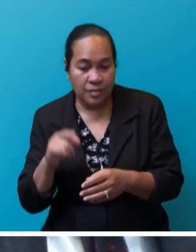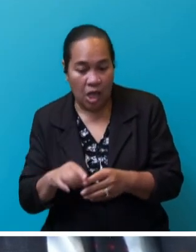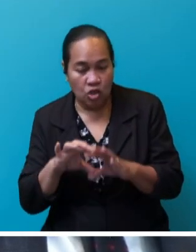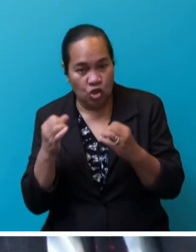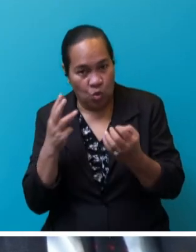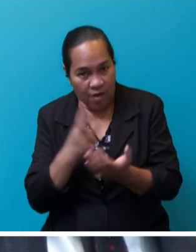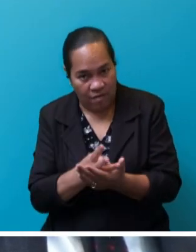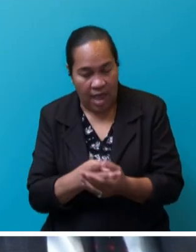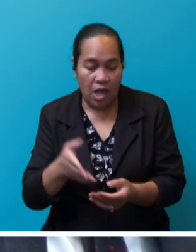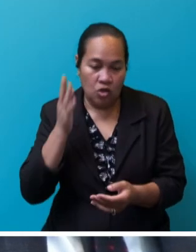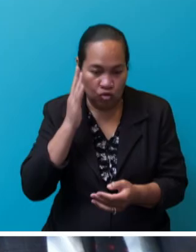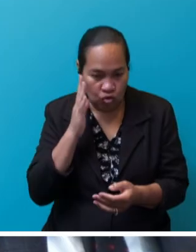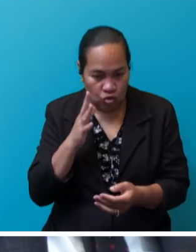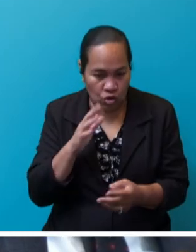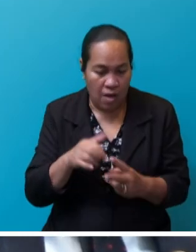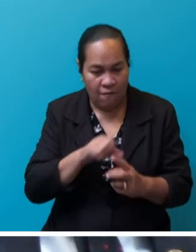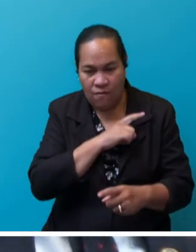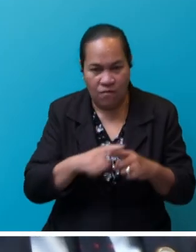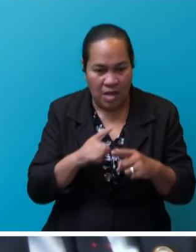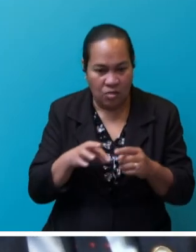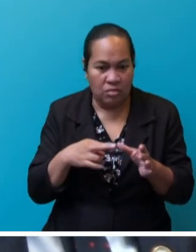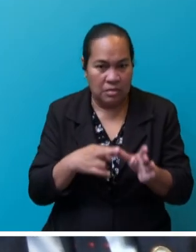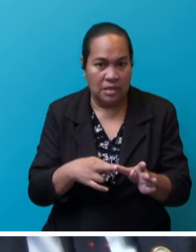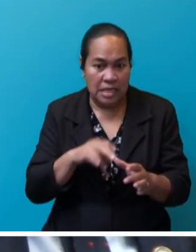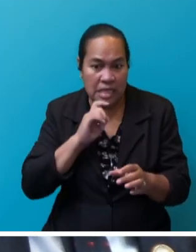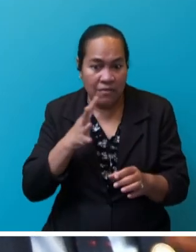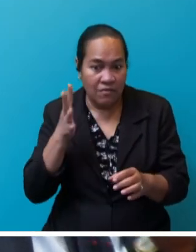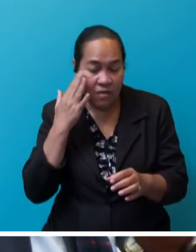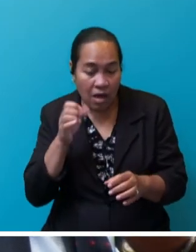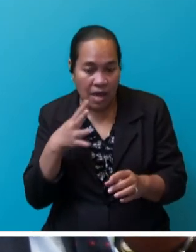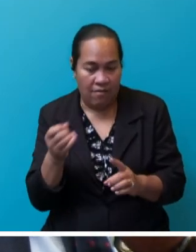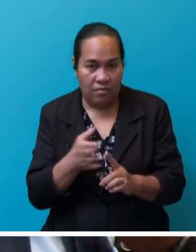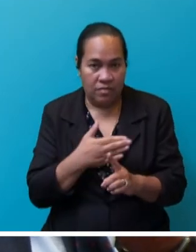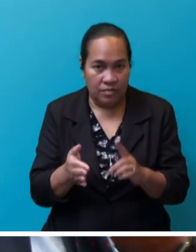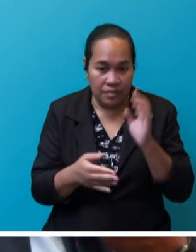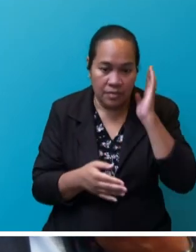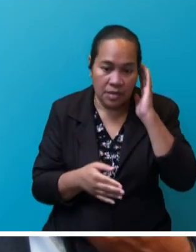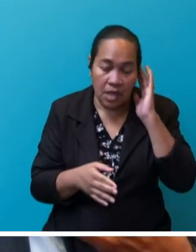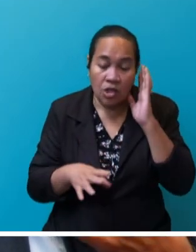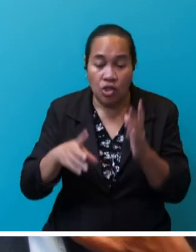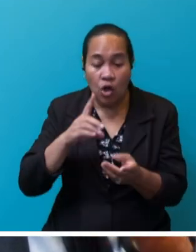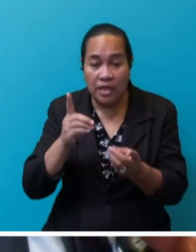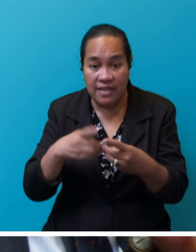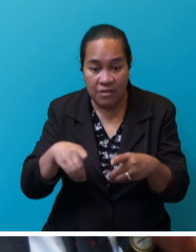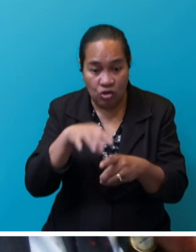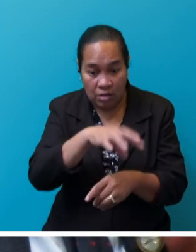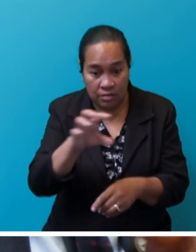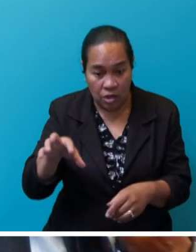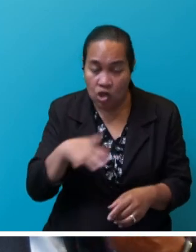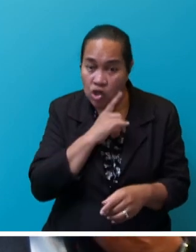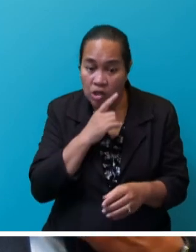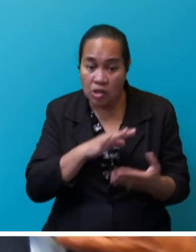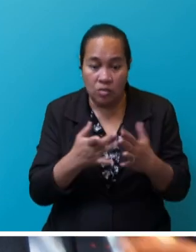schools for faster response to cases of abuse and neglect. Through our divisional engagements, girls and communities have called